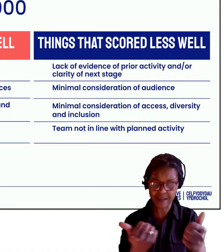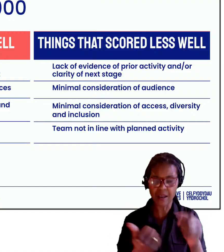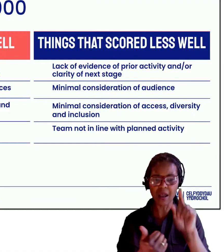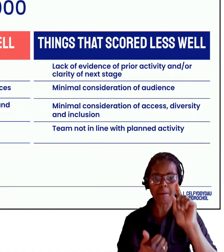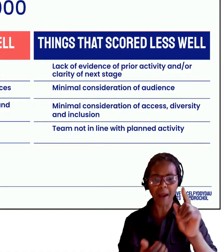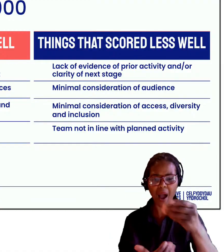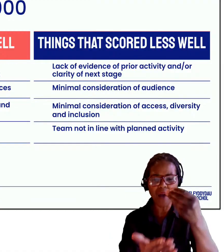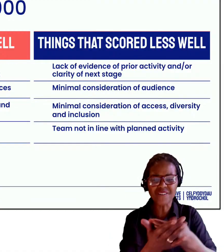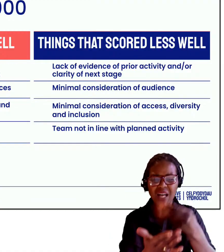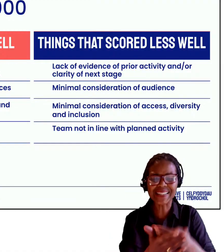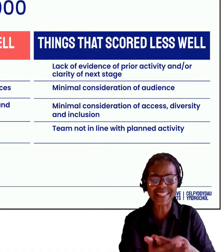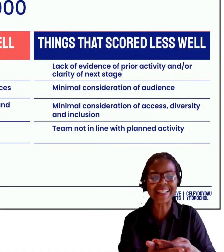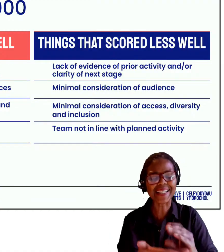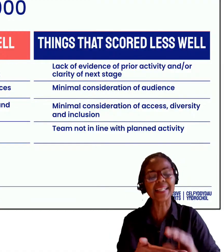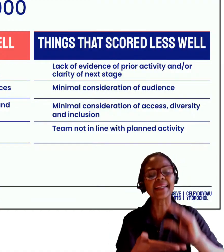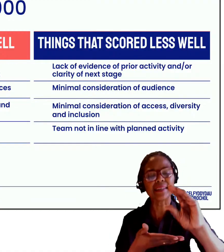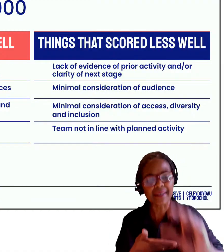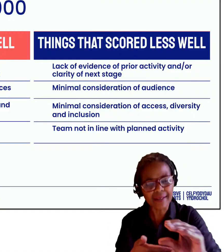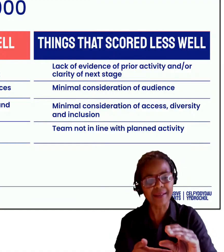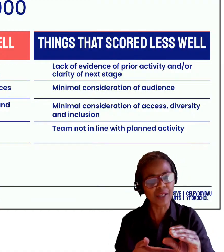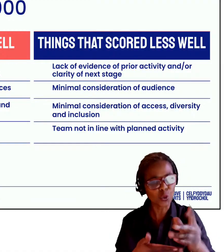it, or work that was,